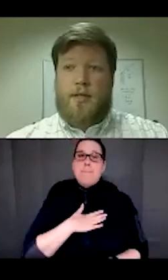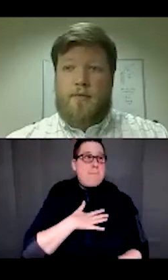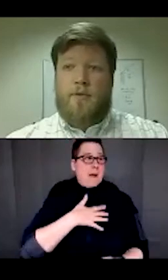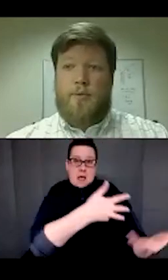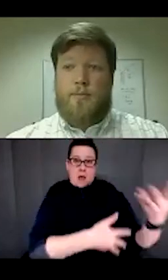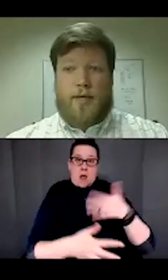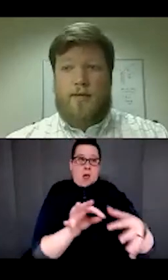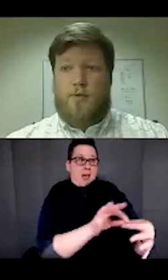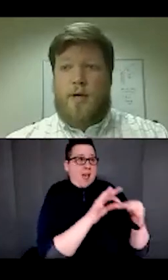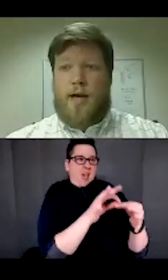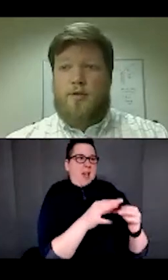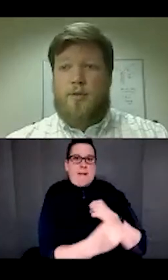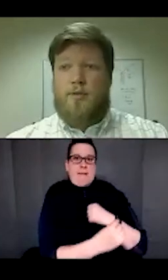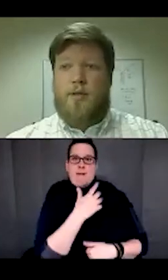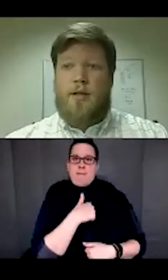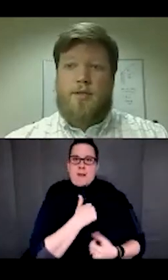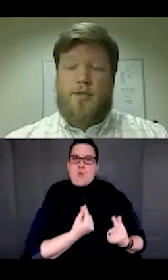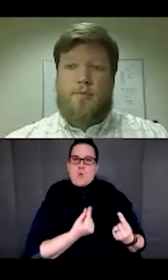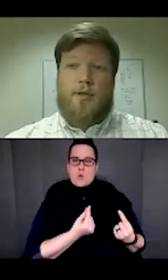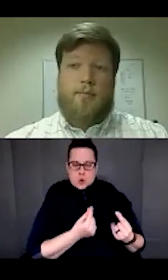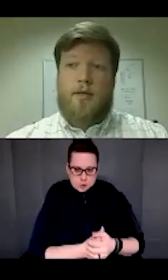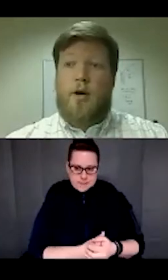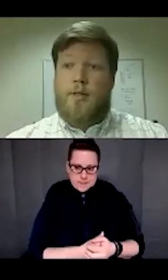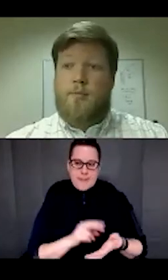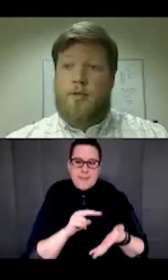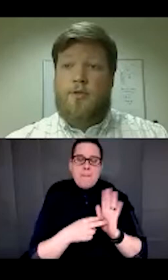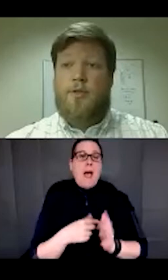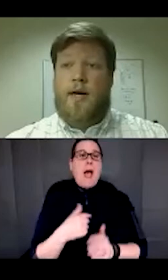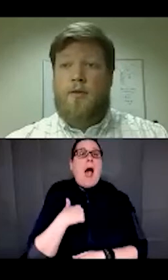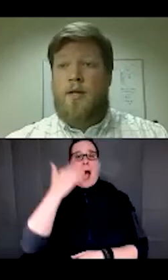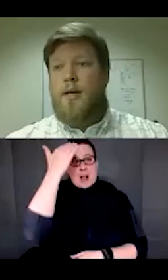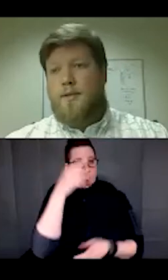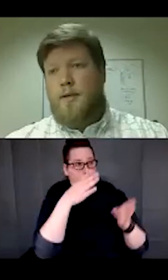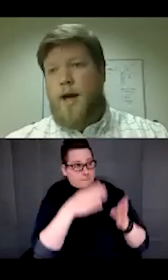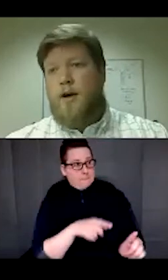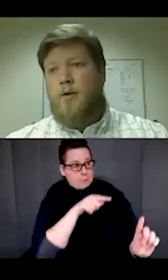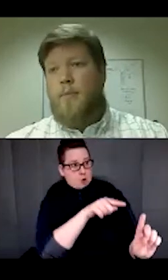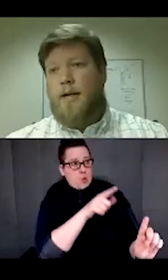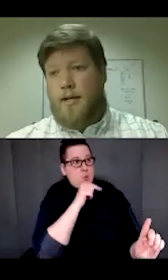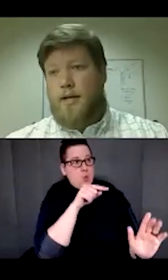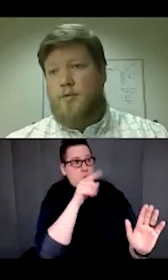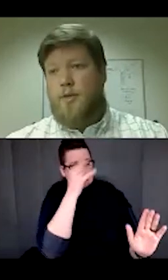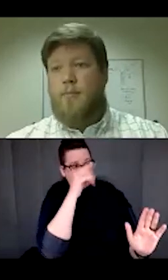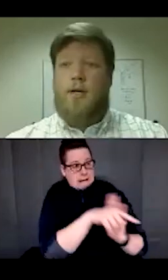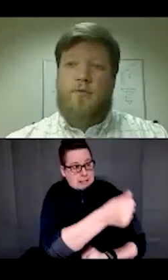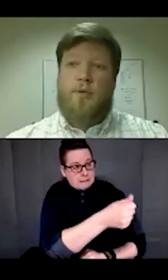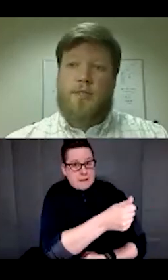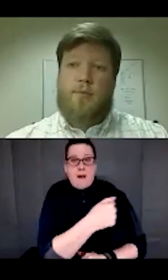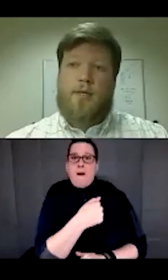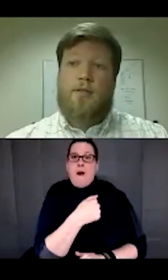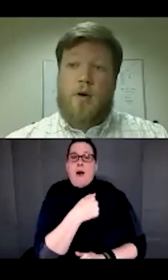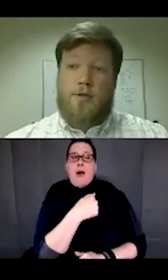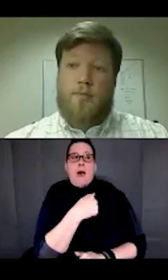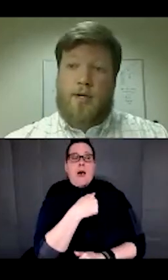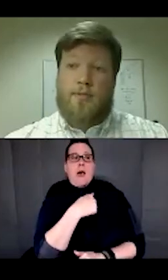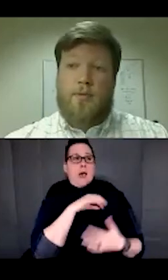connections influence my individual attributes. So this would be me knowing someone who's suicidal, and somehow my connection with them influences me